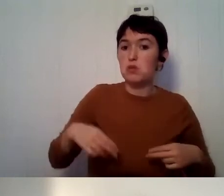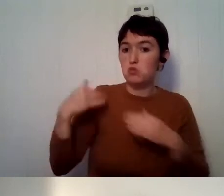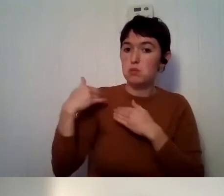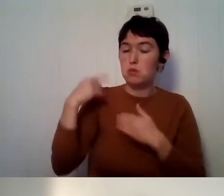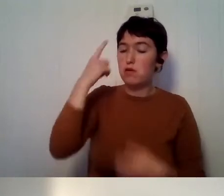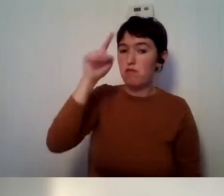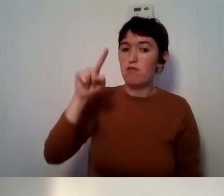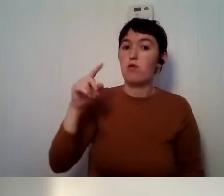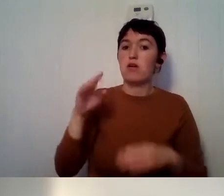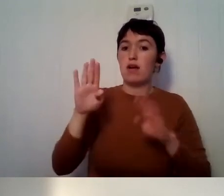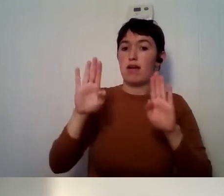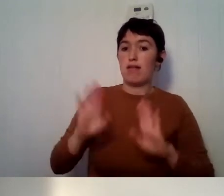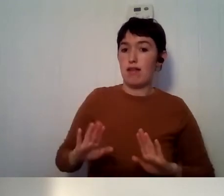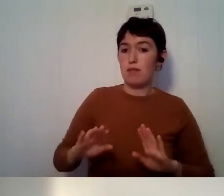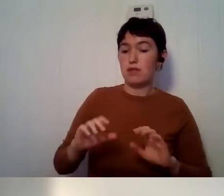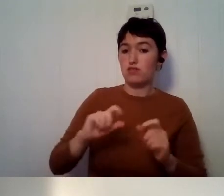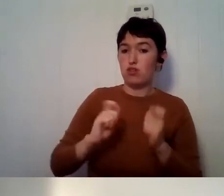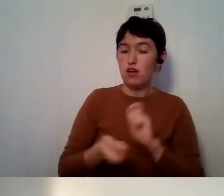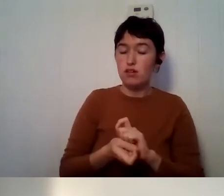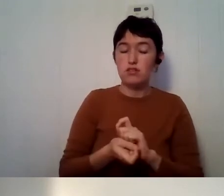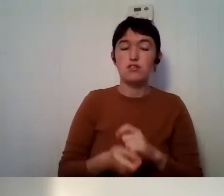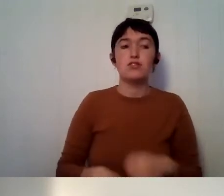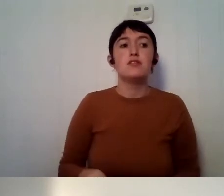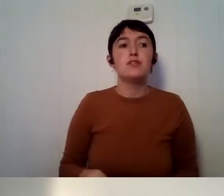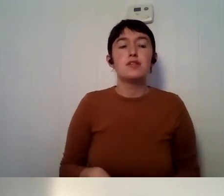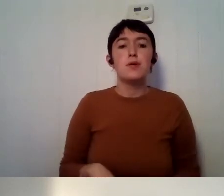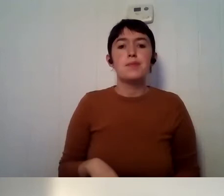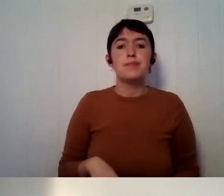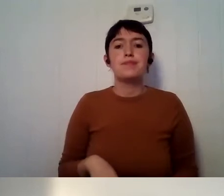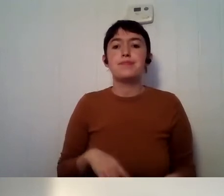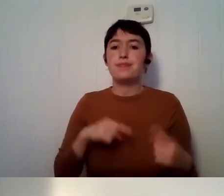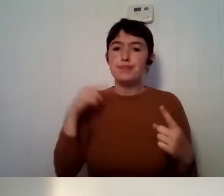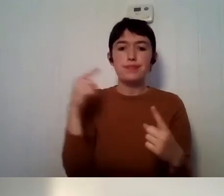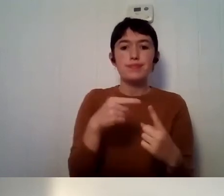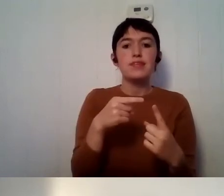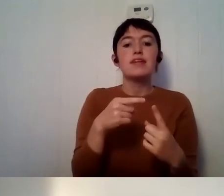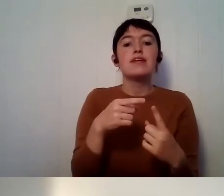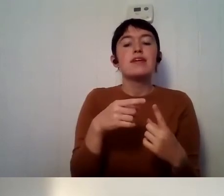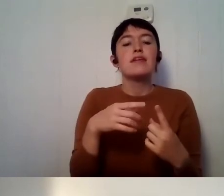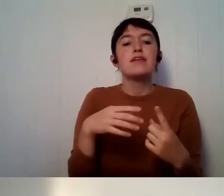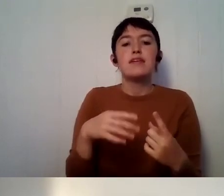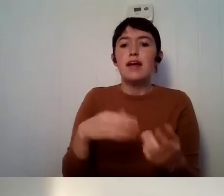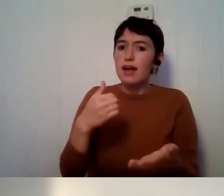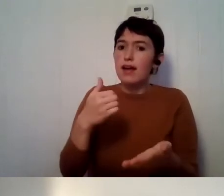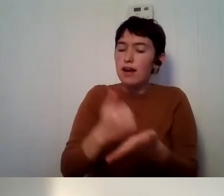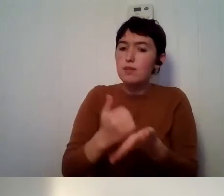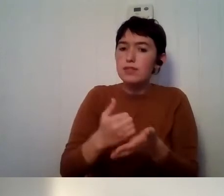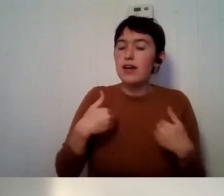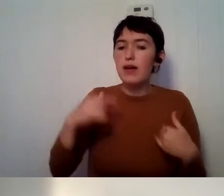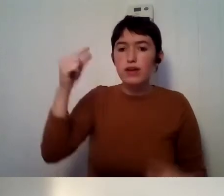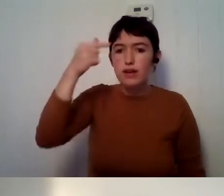big swing. And so back to that question, it does help to have a government that is science